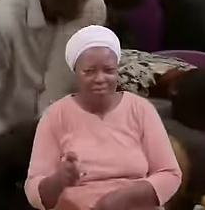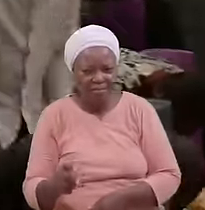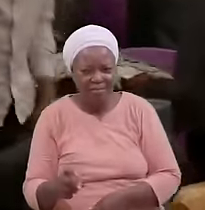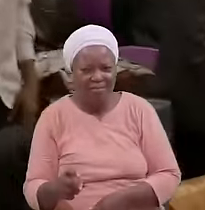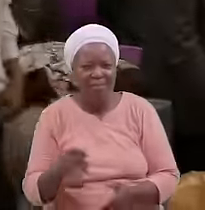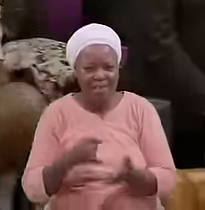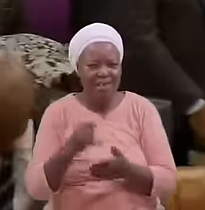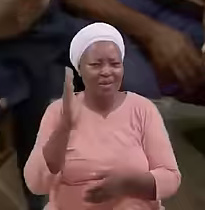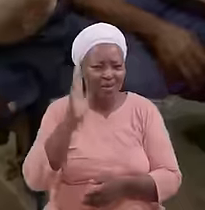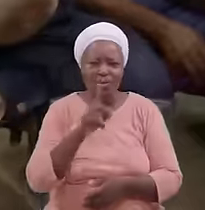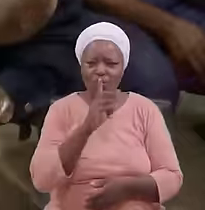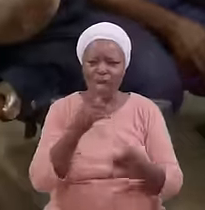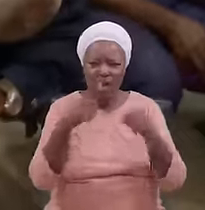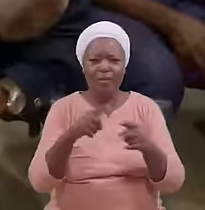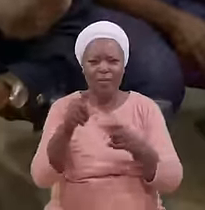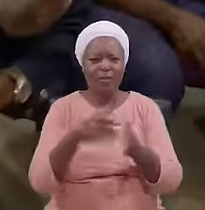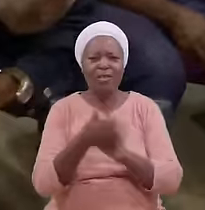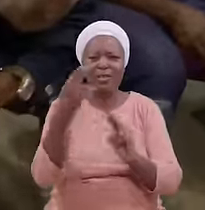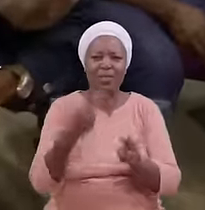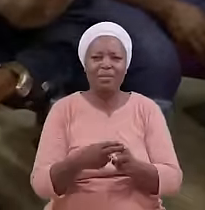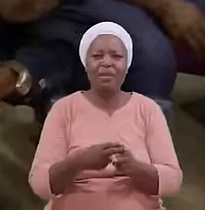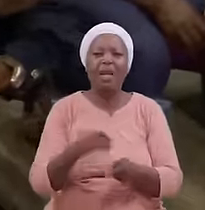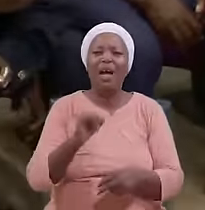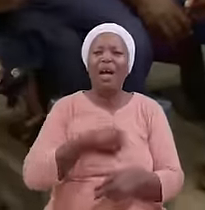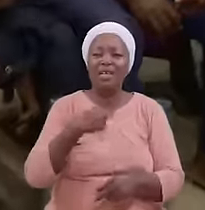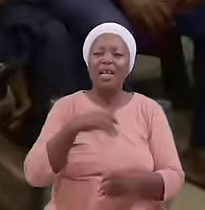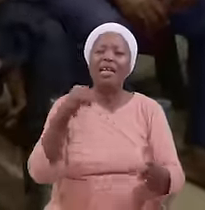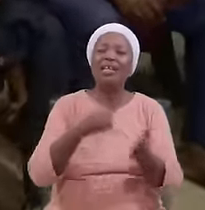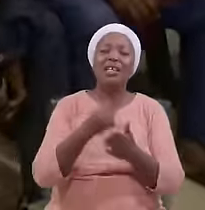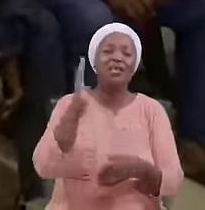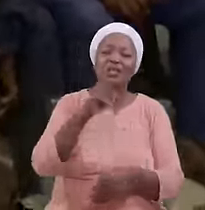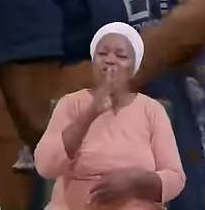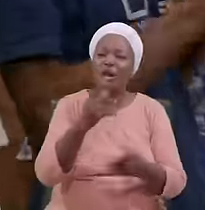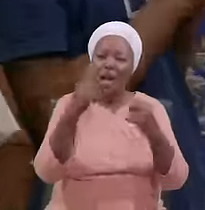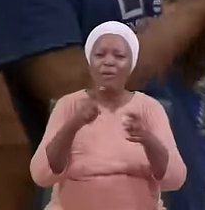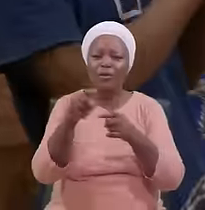Yes. It will. Yes. I said it will. Yes.